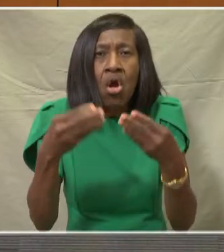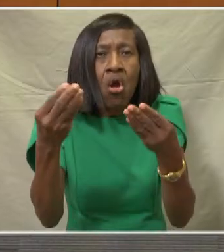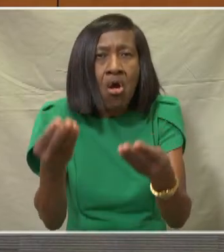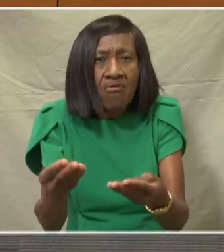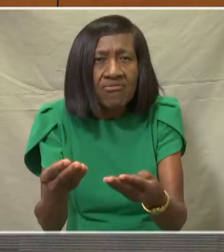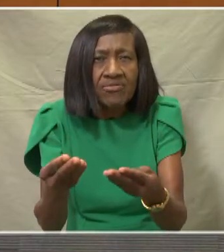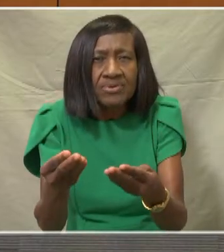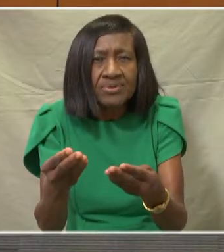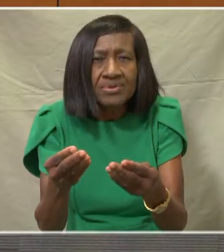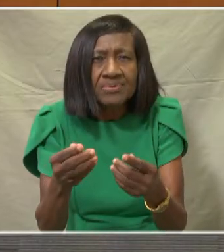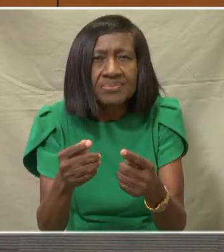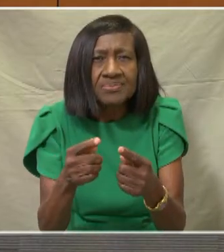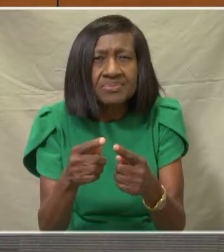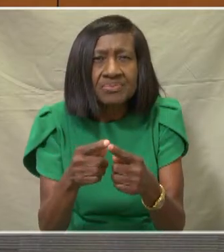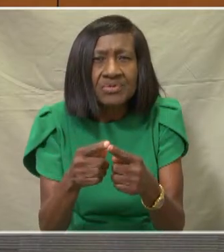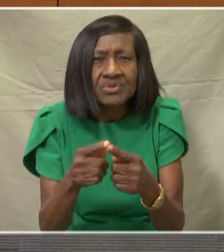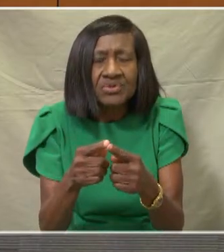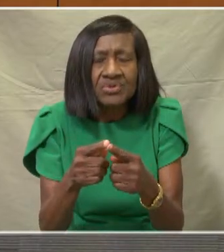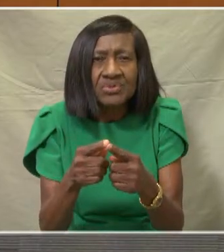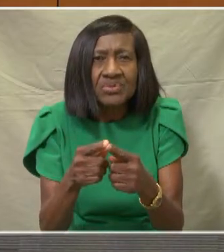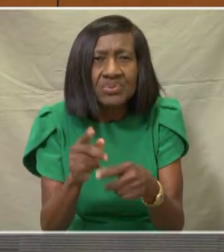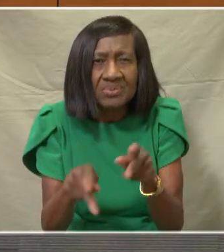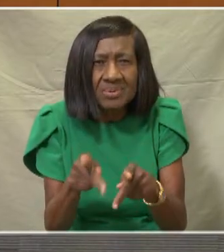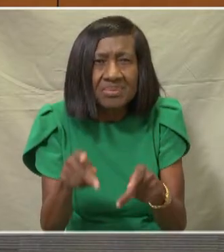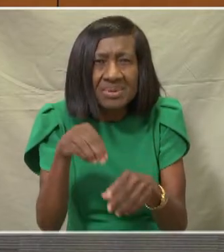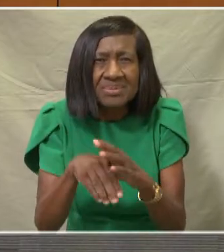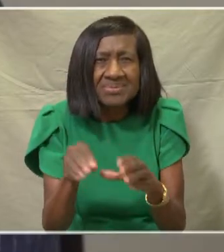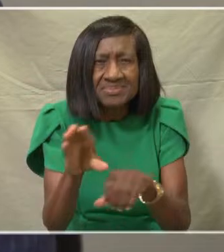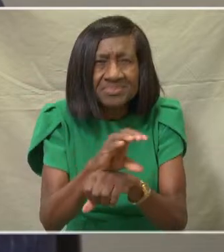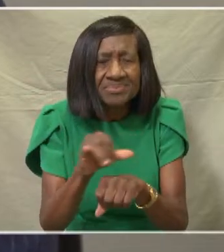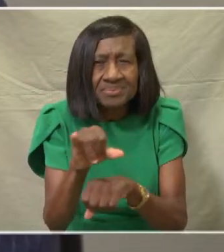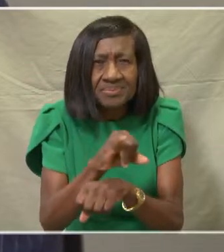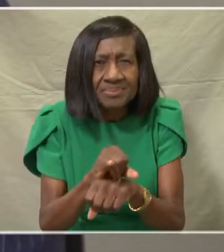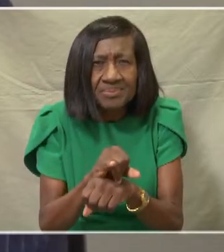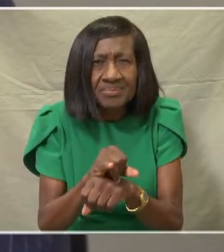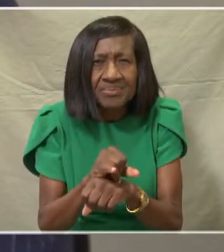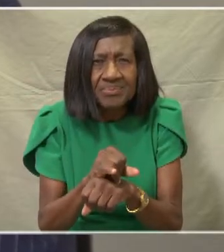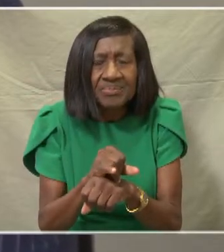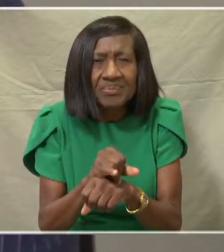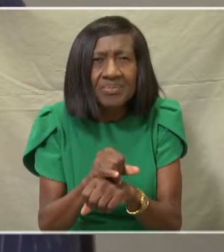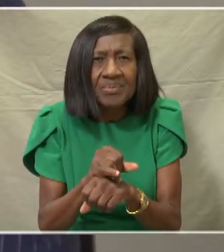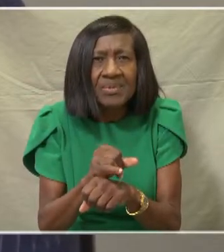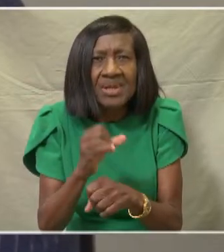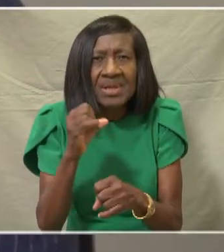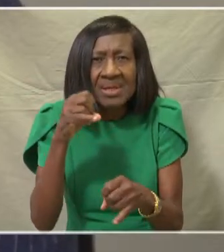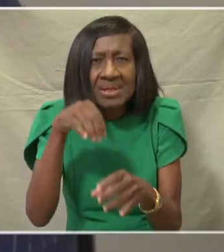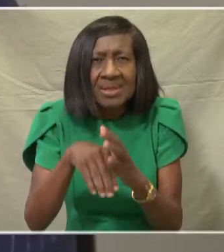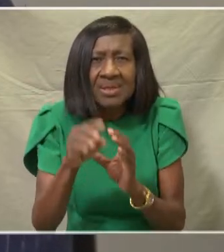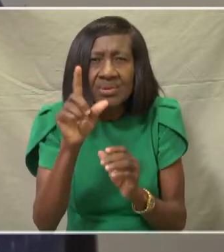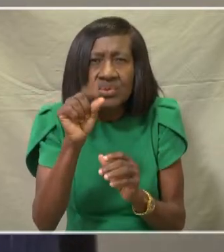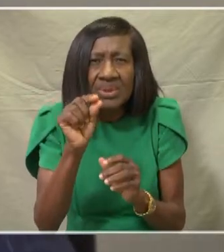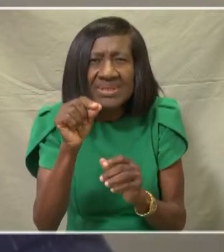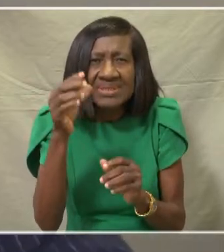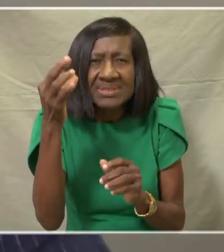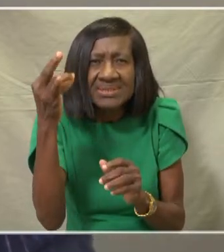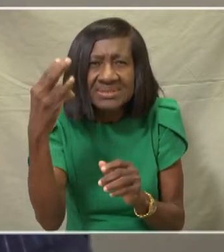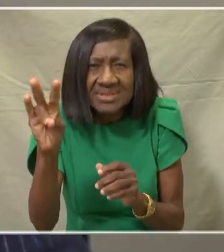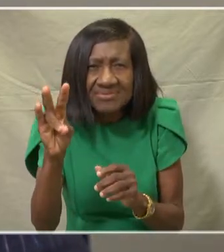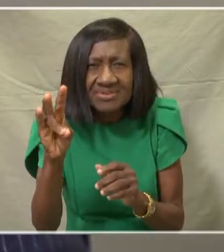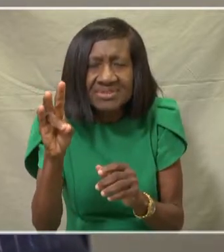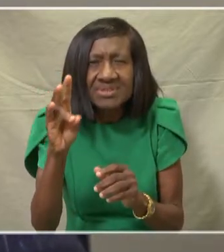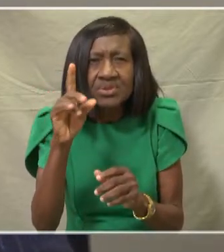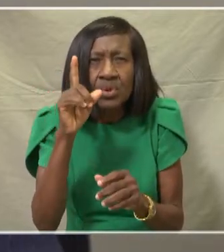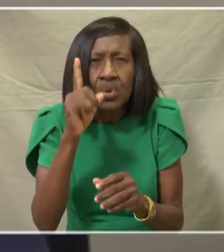stakeholders, particularly civil society. When we were last present physically in the country in 2017, one of our comments